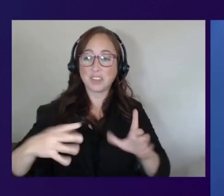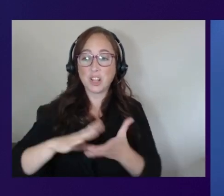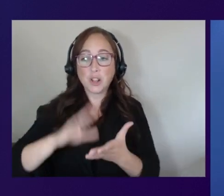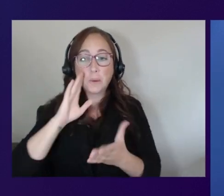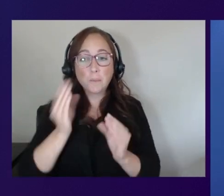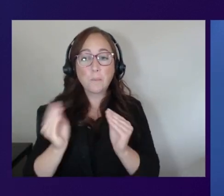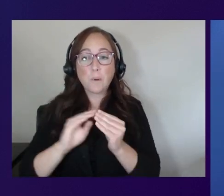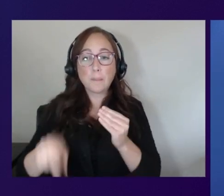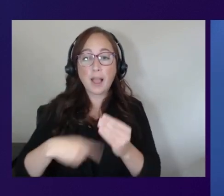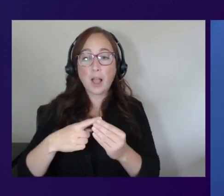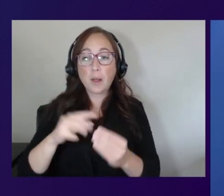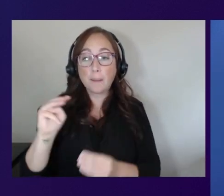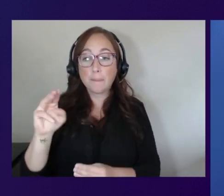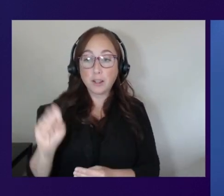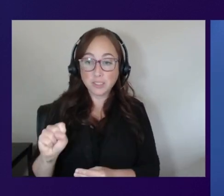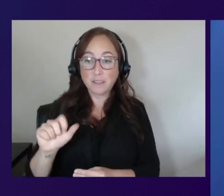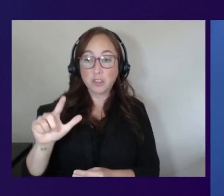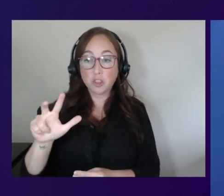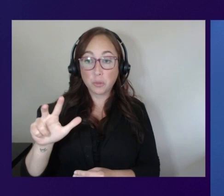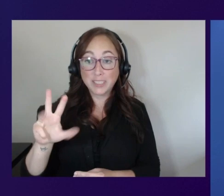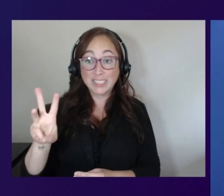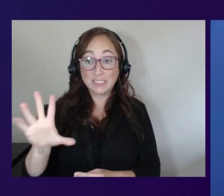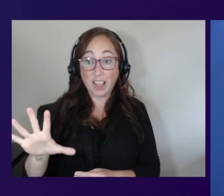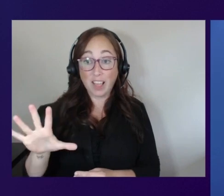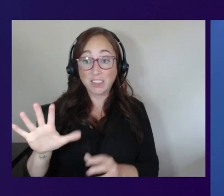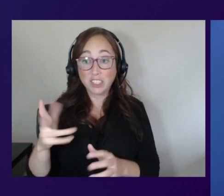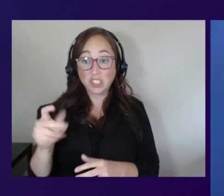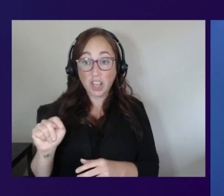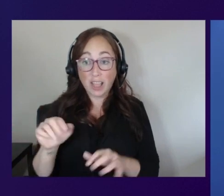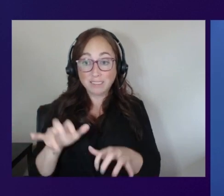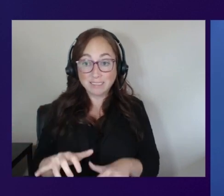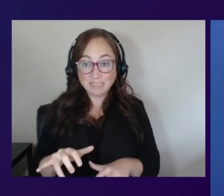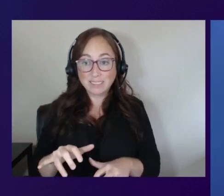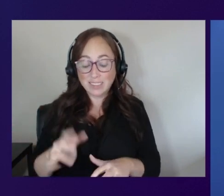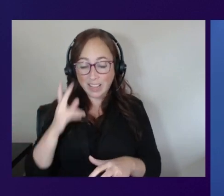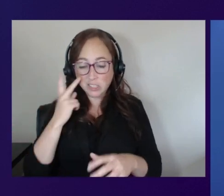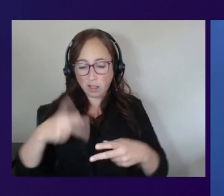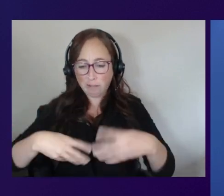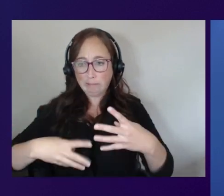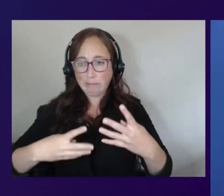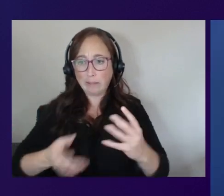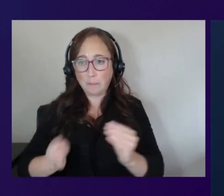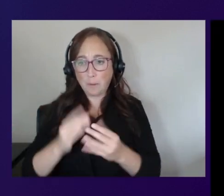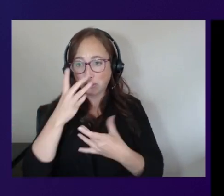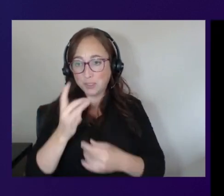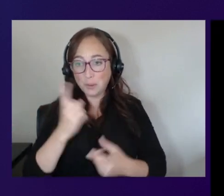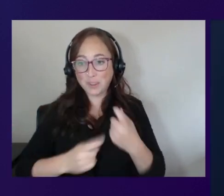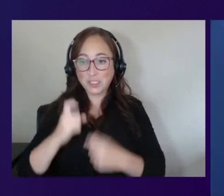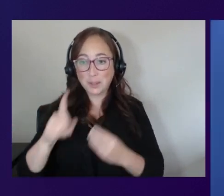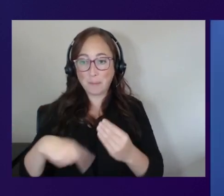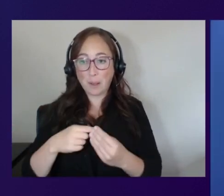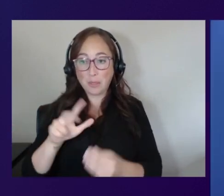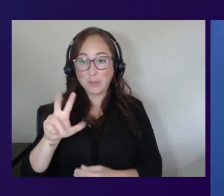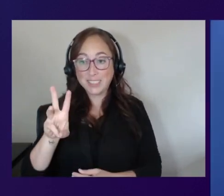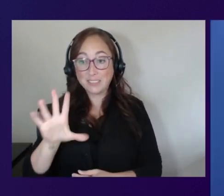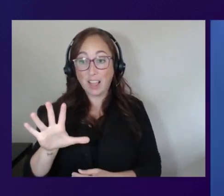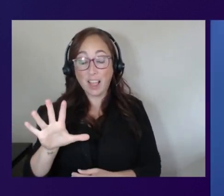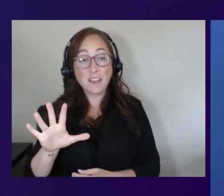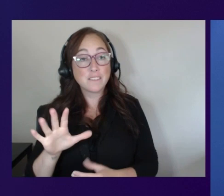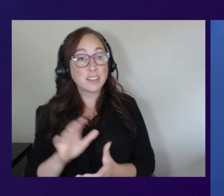365, because chat was very interested in that. Any parting words before we got to run? Yeah, just want to tell the audience